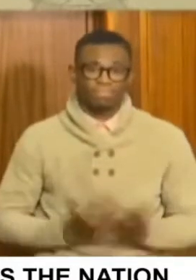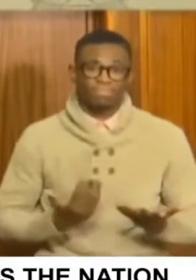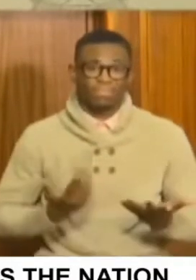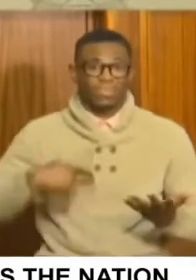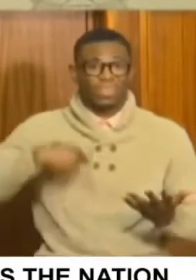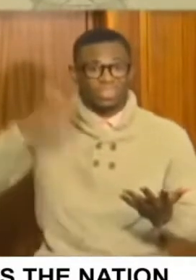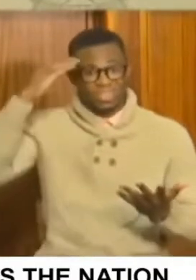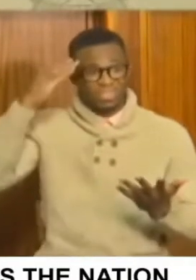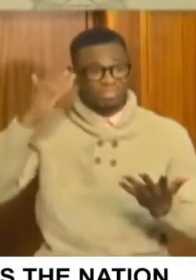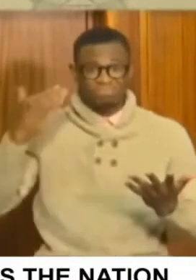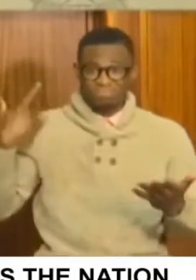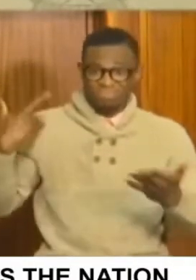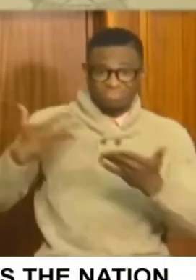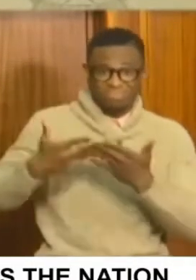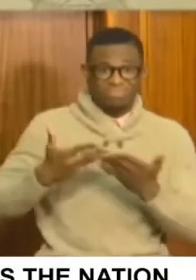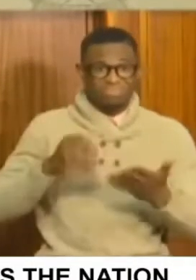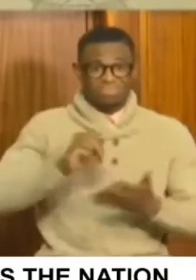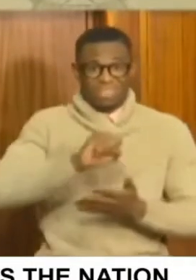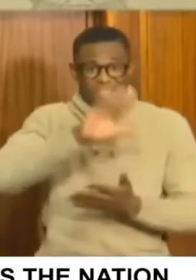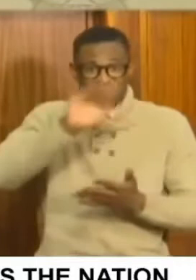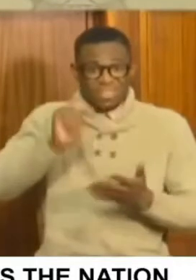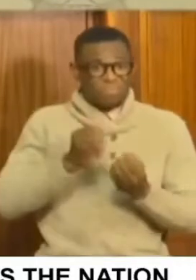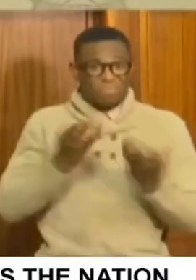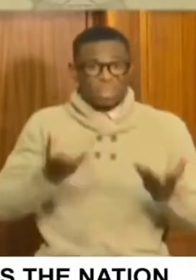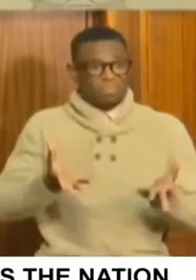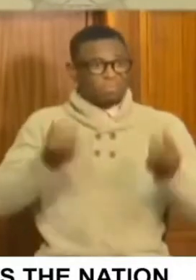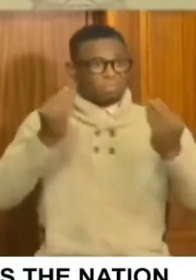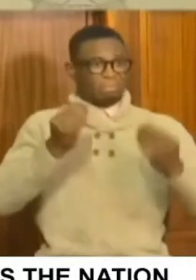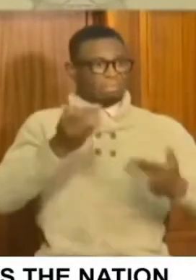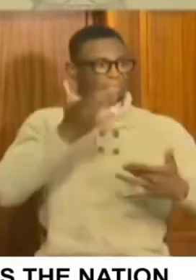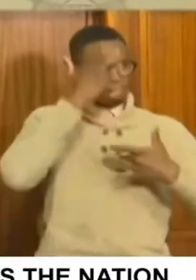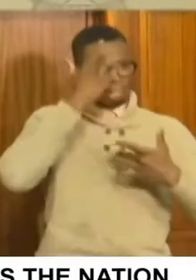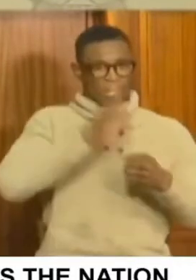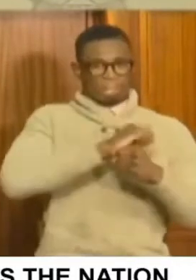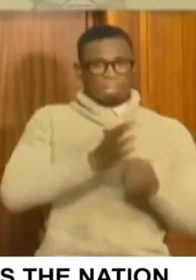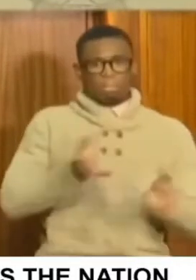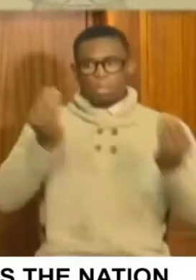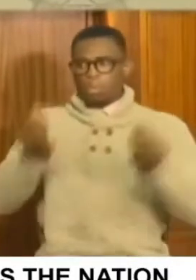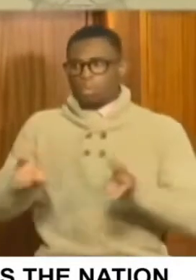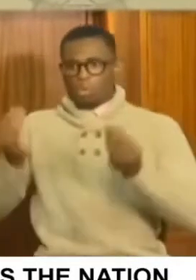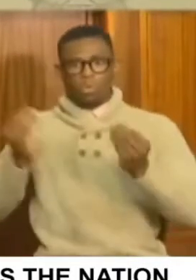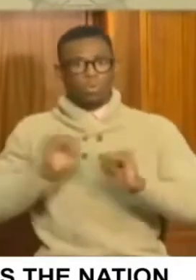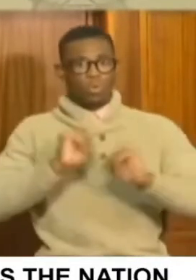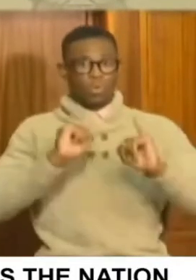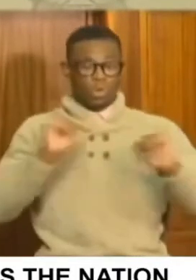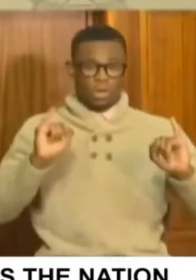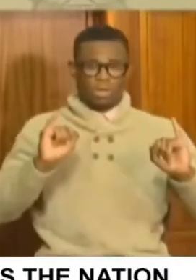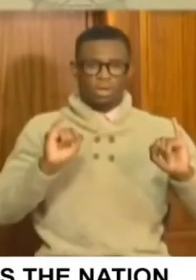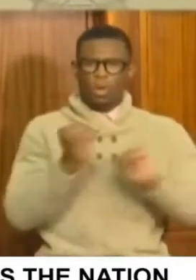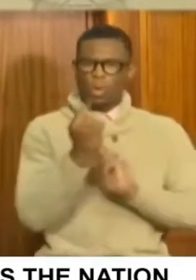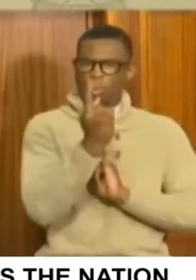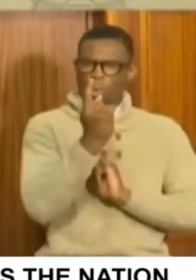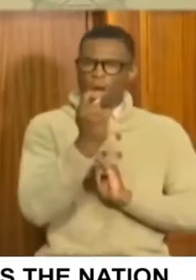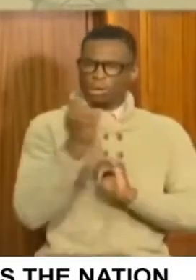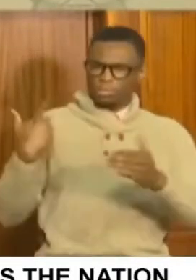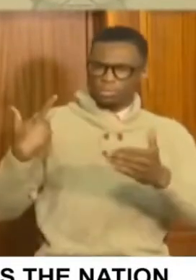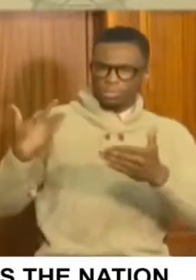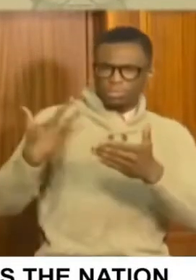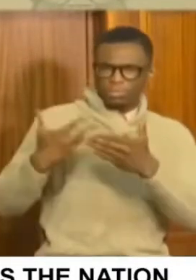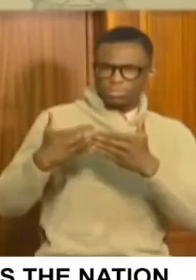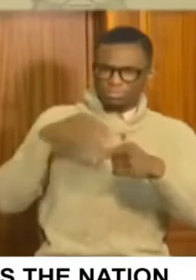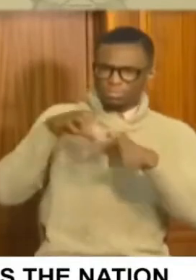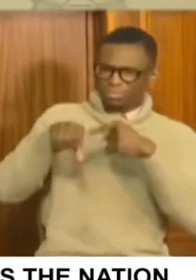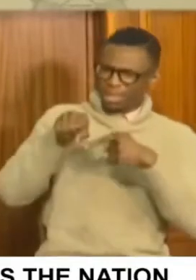rate of infections rise across the country. There's one statistic that provides a clear reason for